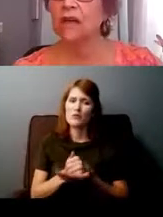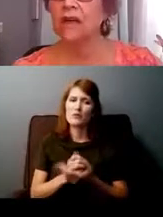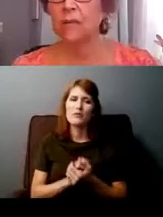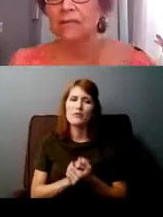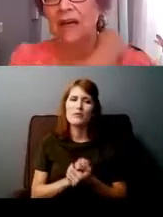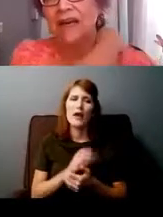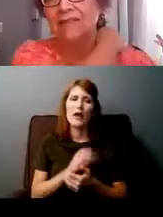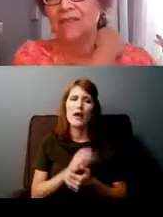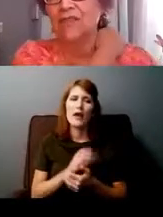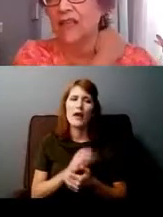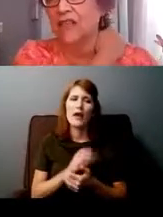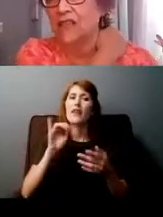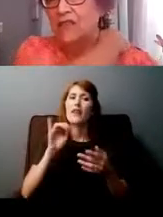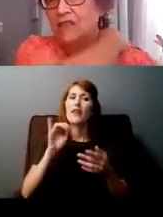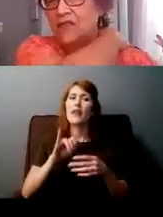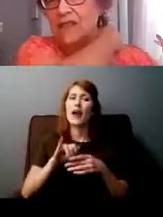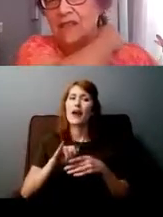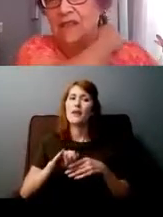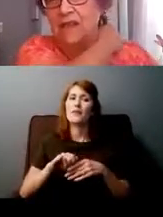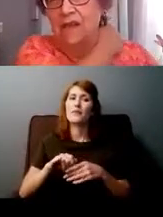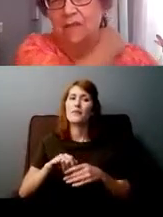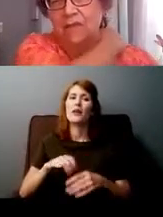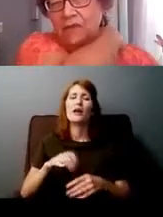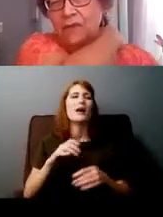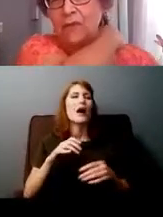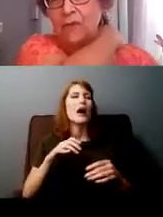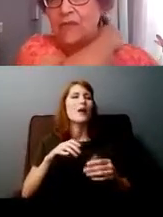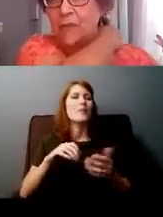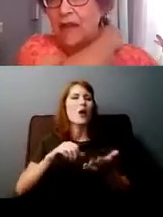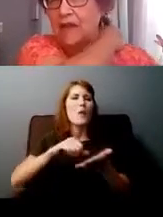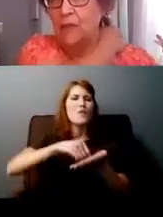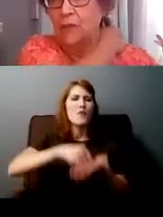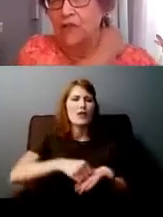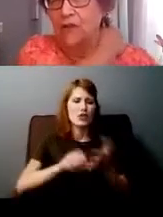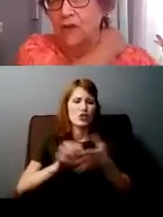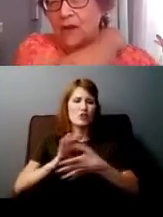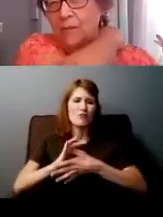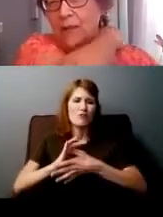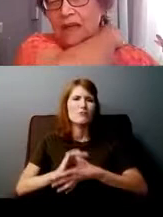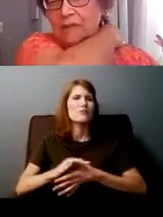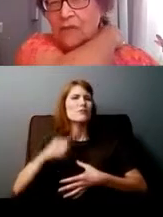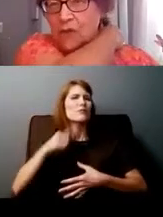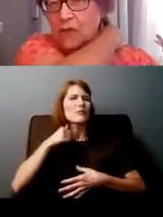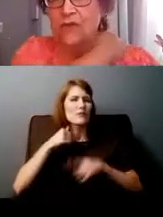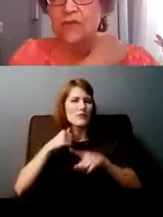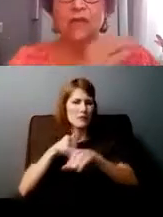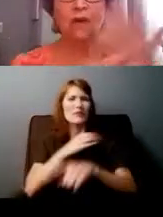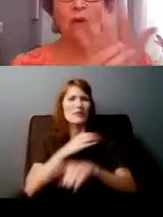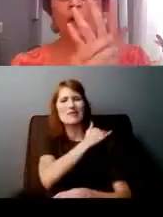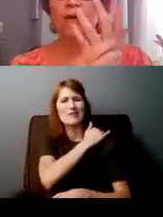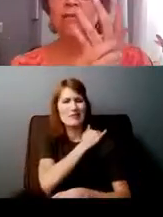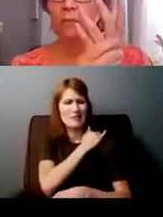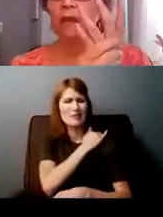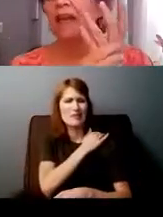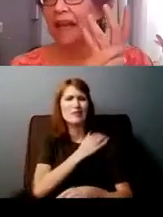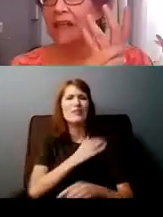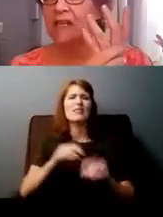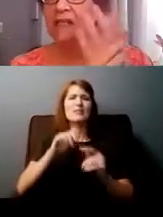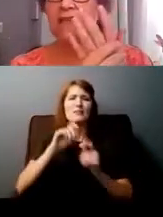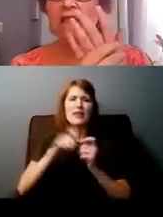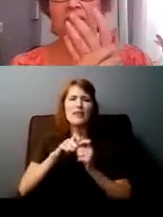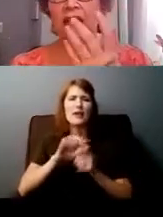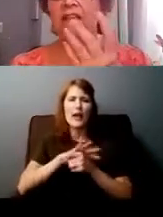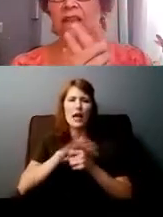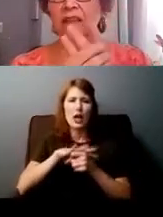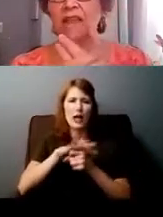acupressure, I tend to just do some acupressure on my shoulders or my